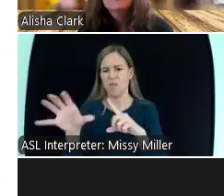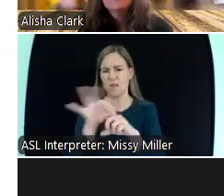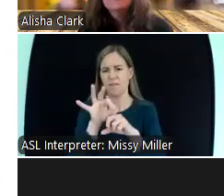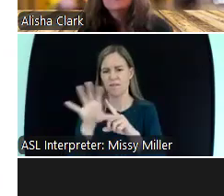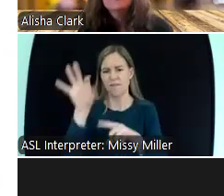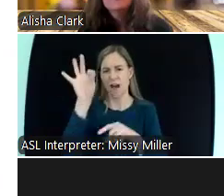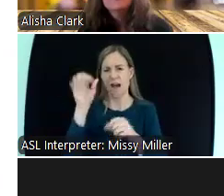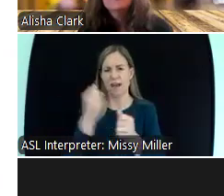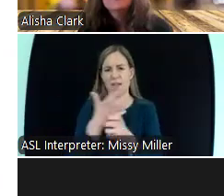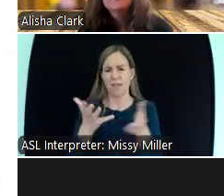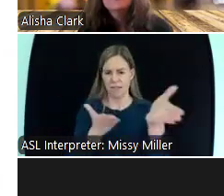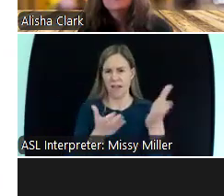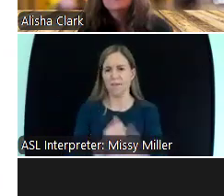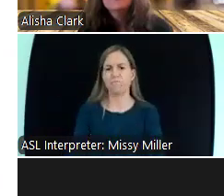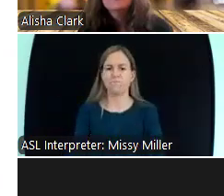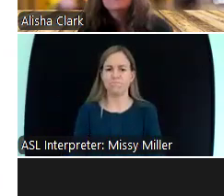It was just a comment.